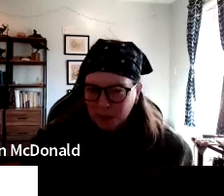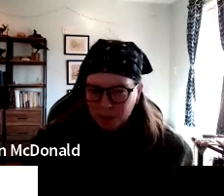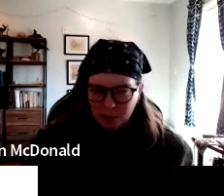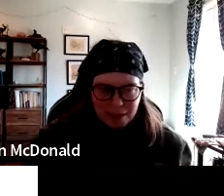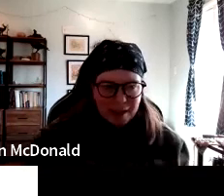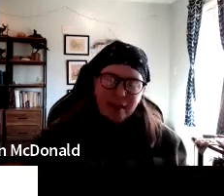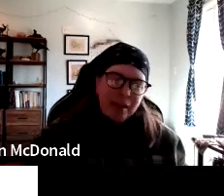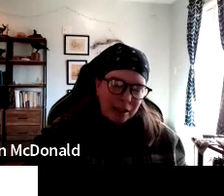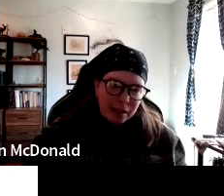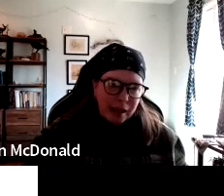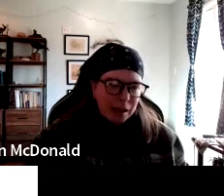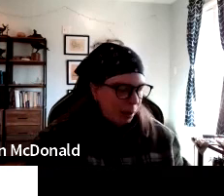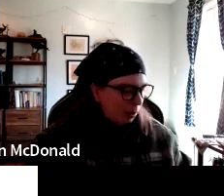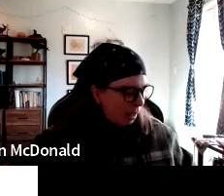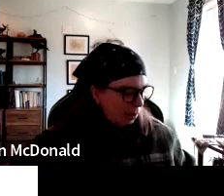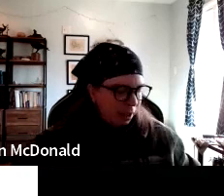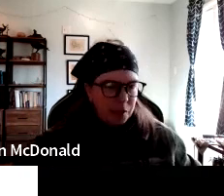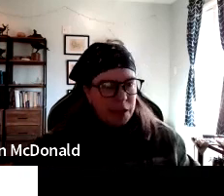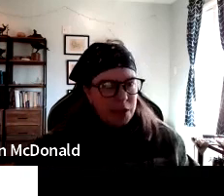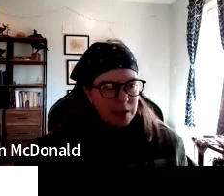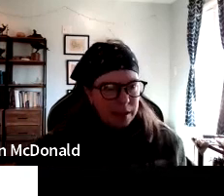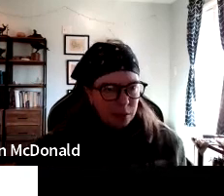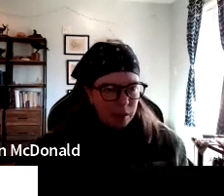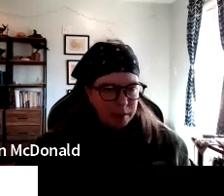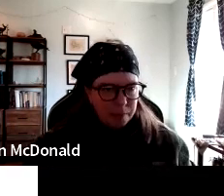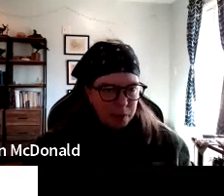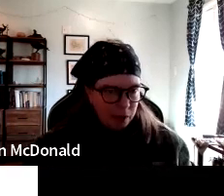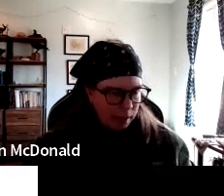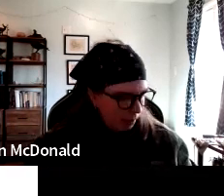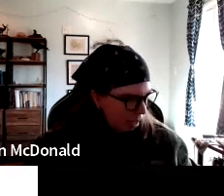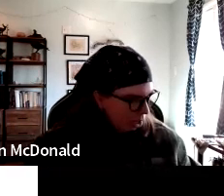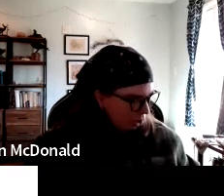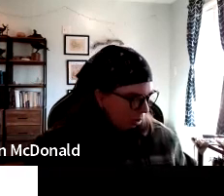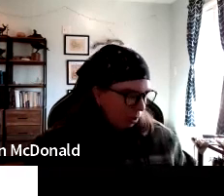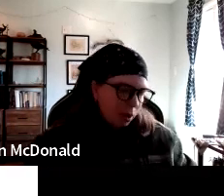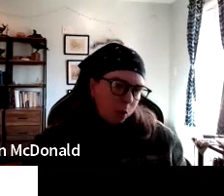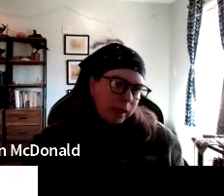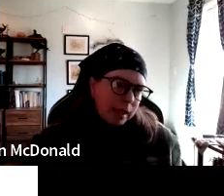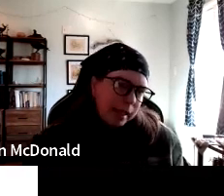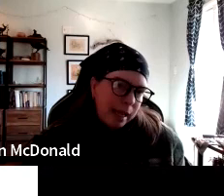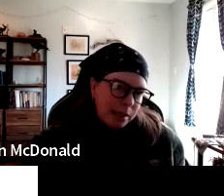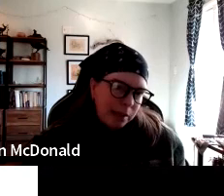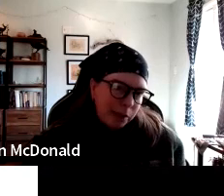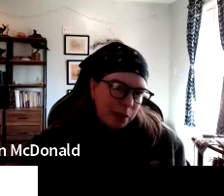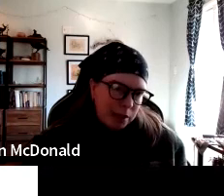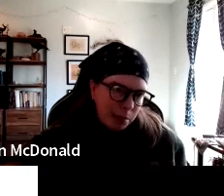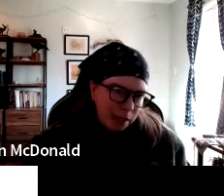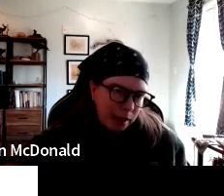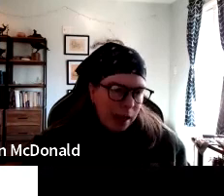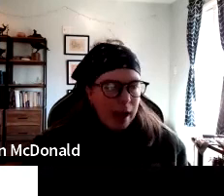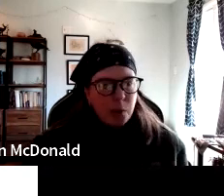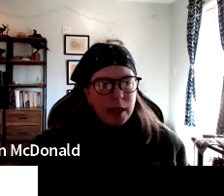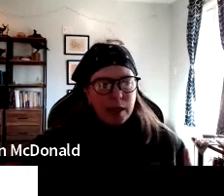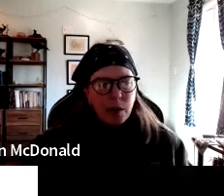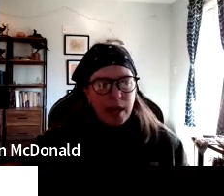all that water runs out, you're not going to be able to make good observations later on. Okay, so we're going to let that sit for just a